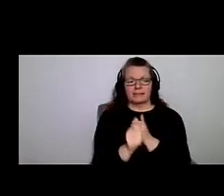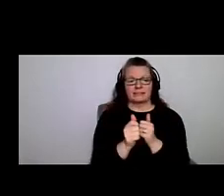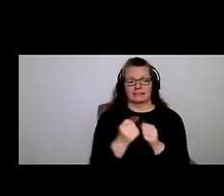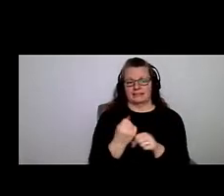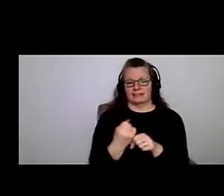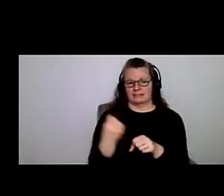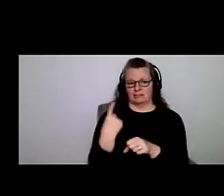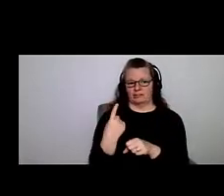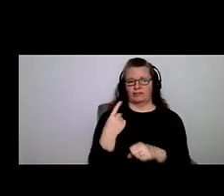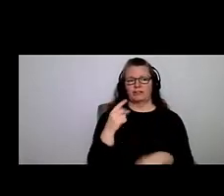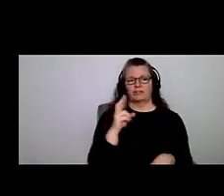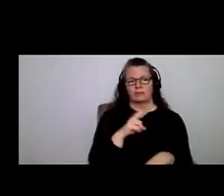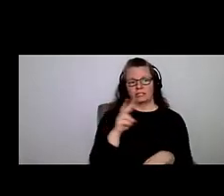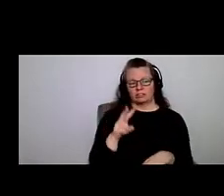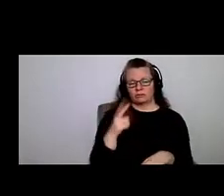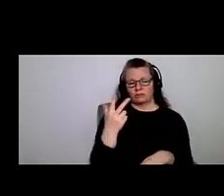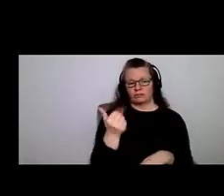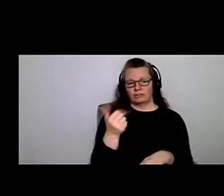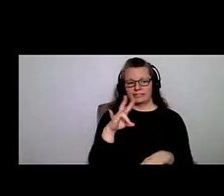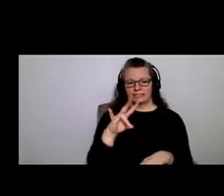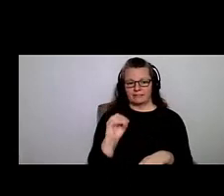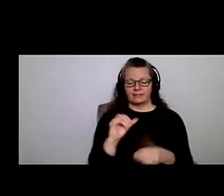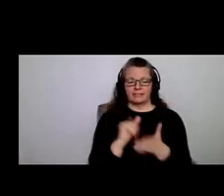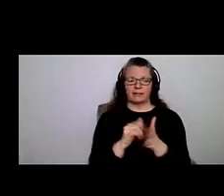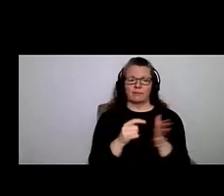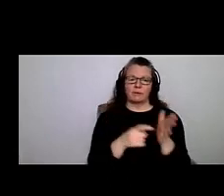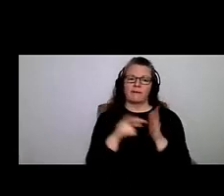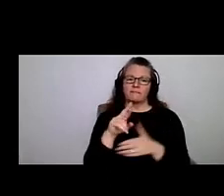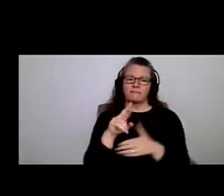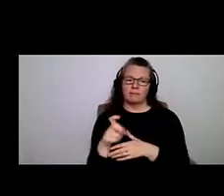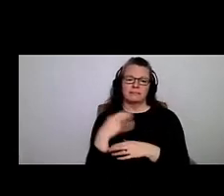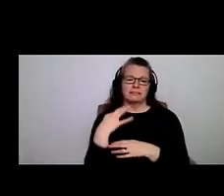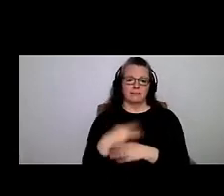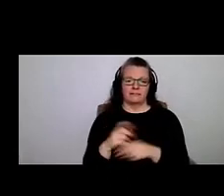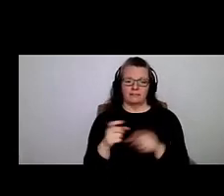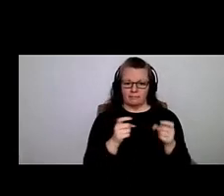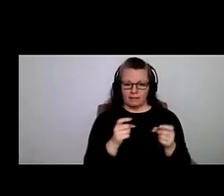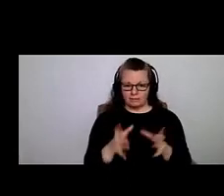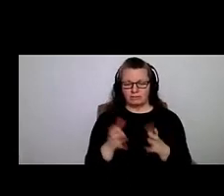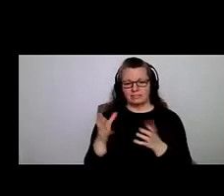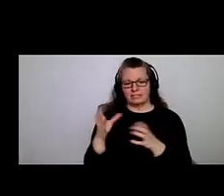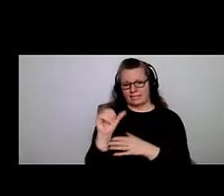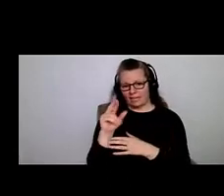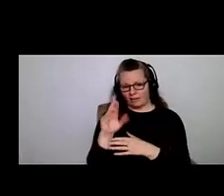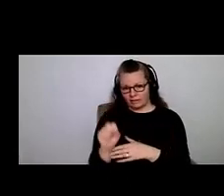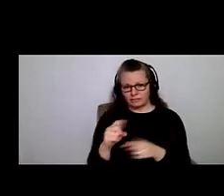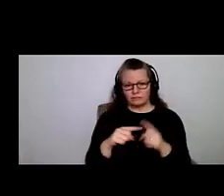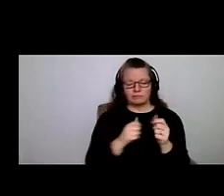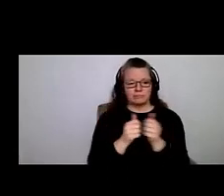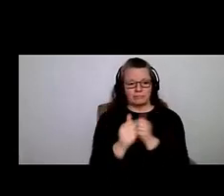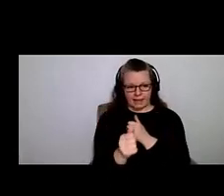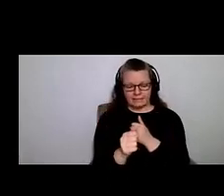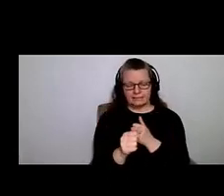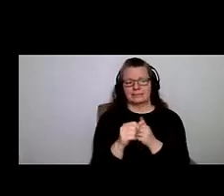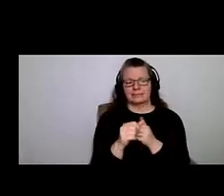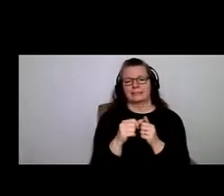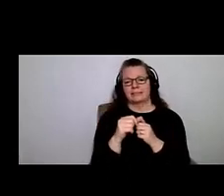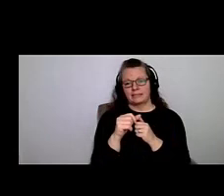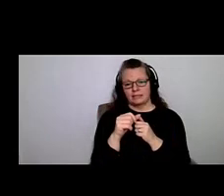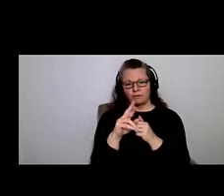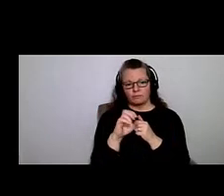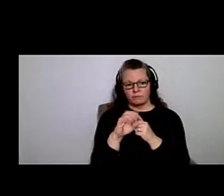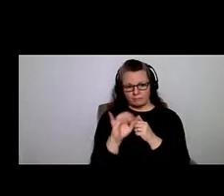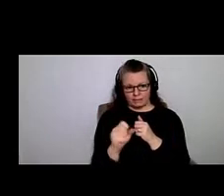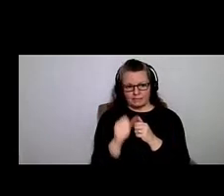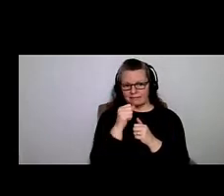which requires pharmacy benefit managers and carriers to pass rebates through and not retain them to consumers and employers on